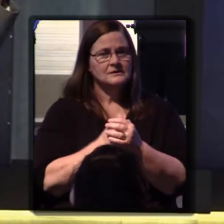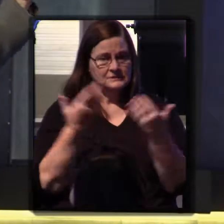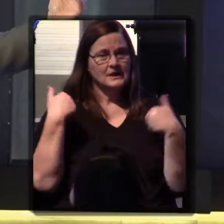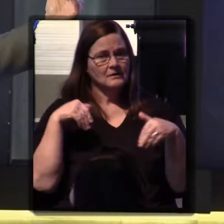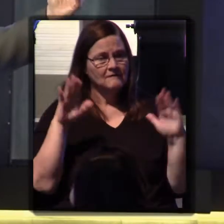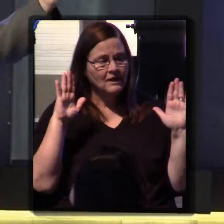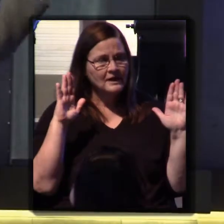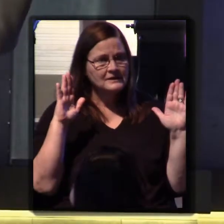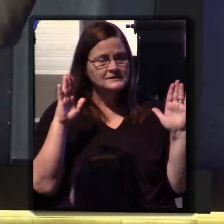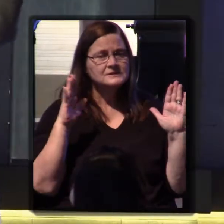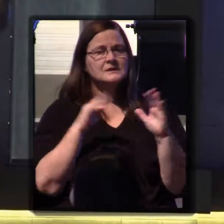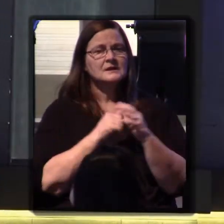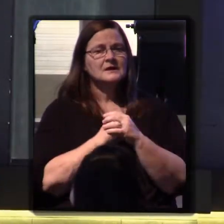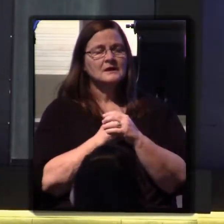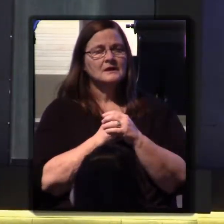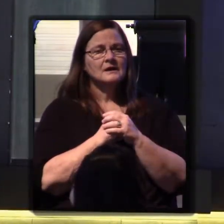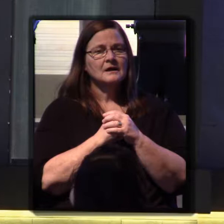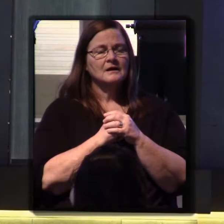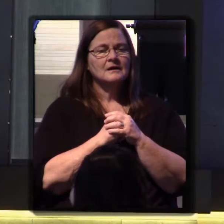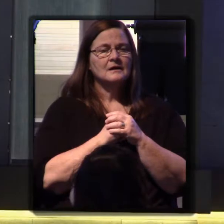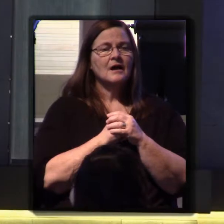sacrifice that was made of the